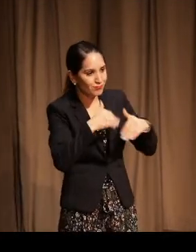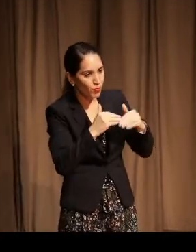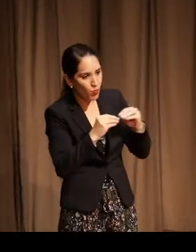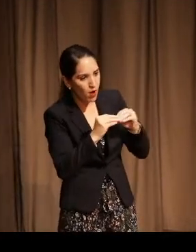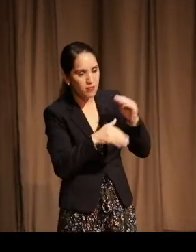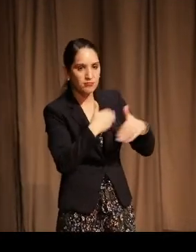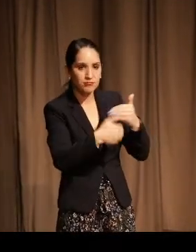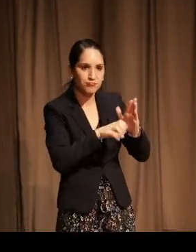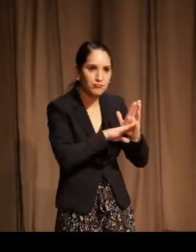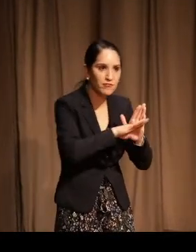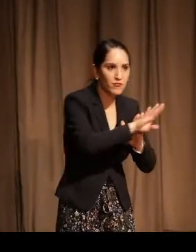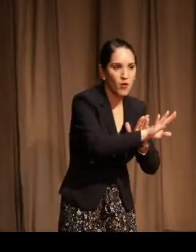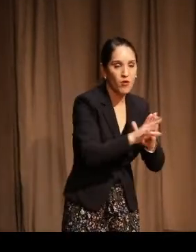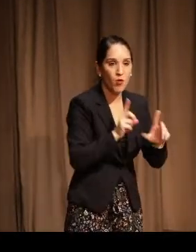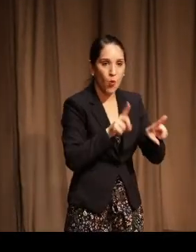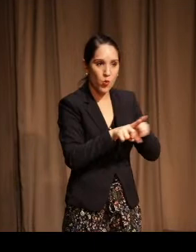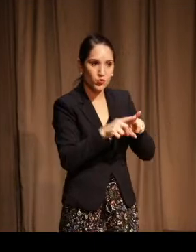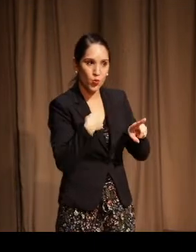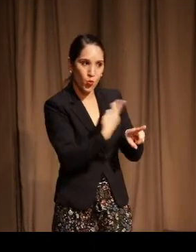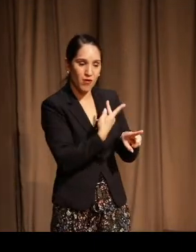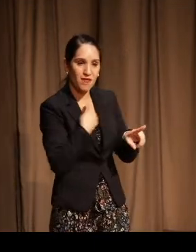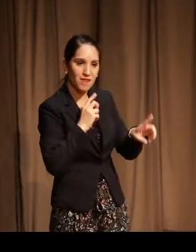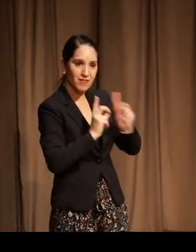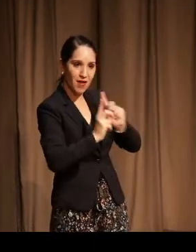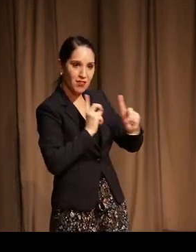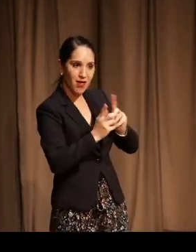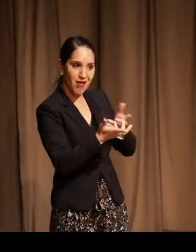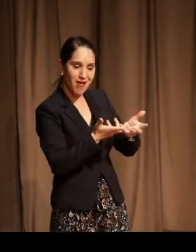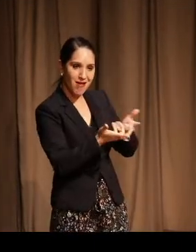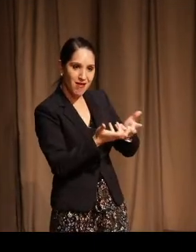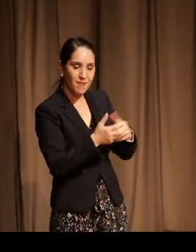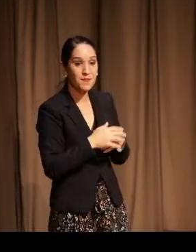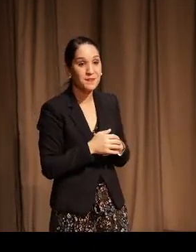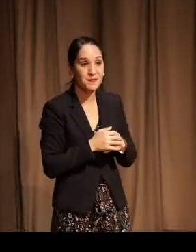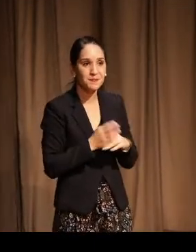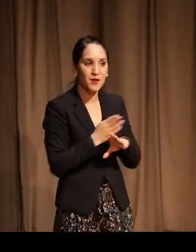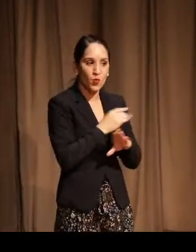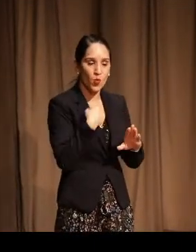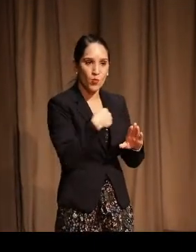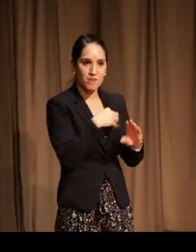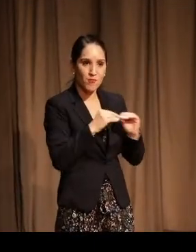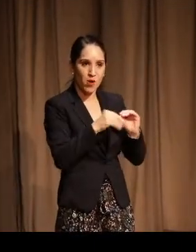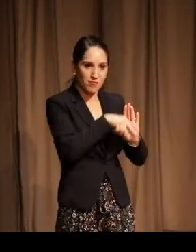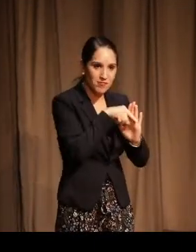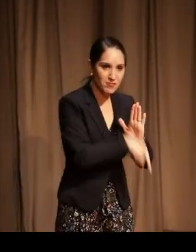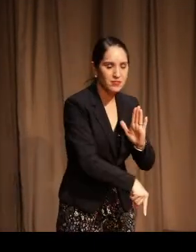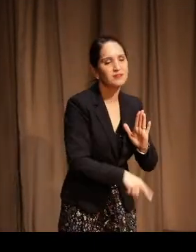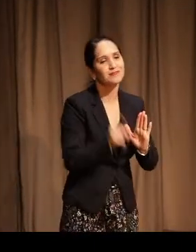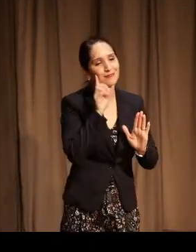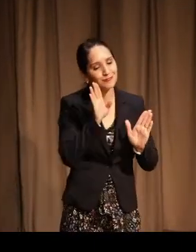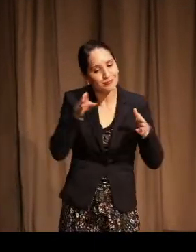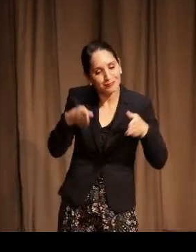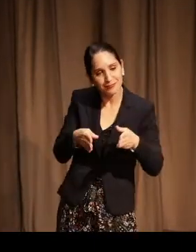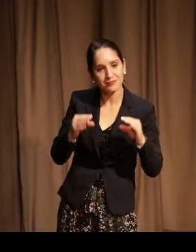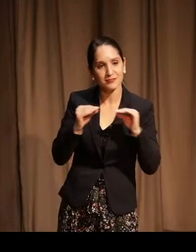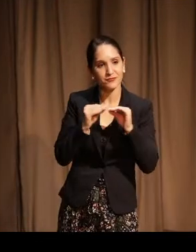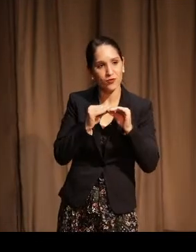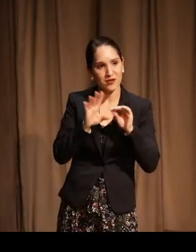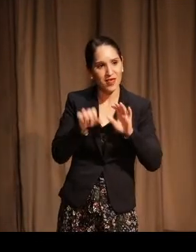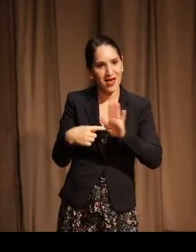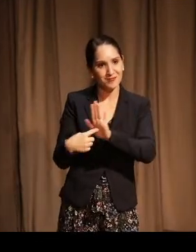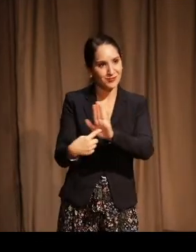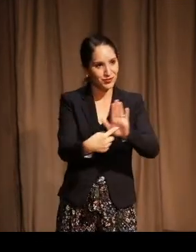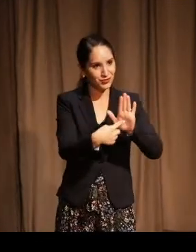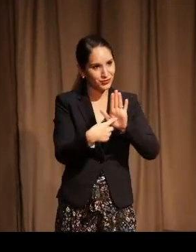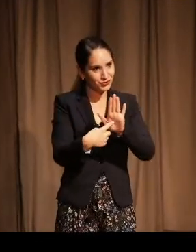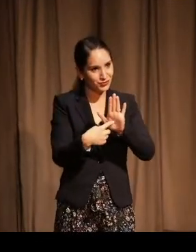evolves and, dialogue with one another. But before we go into that, I do want to, focus on the exhibition that we have